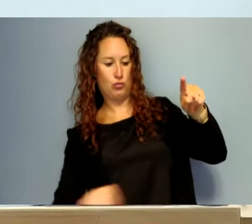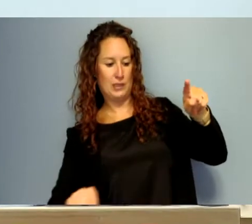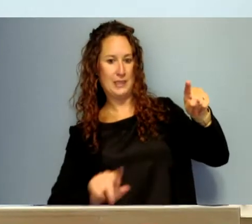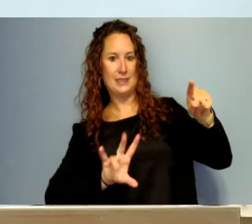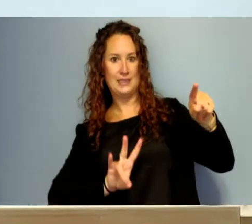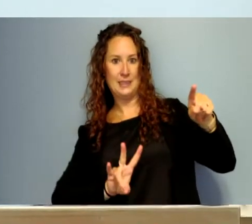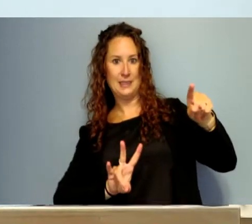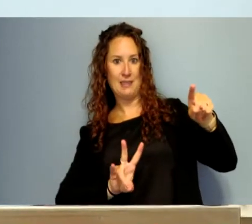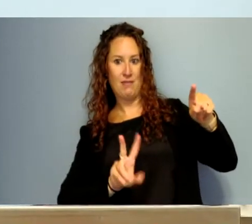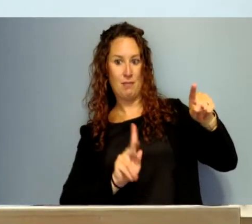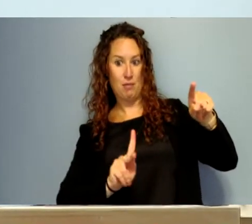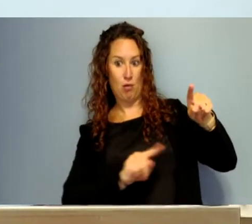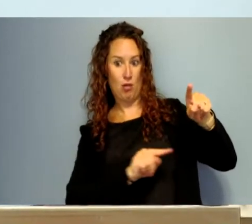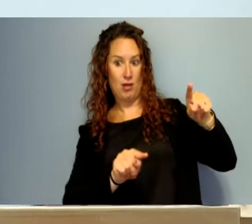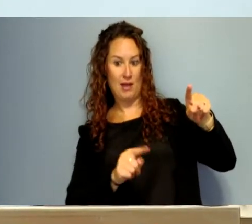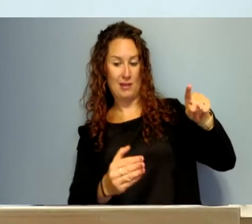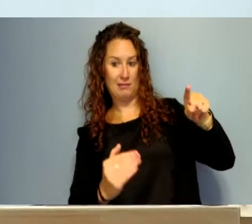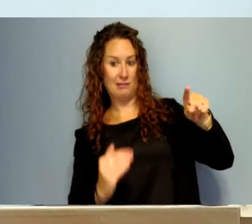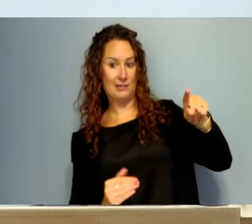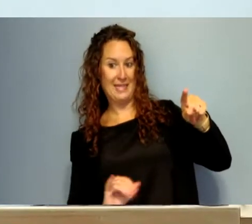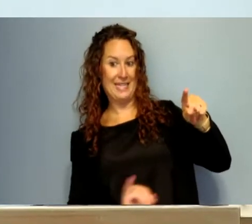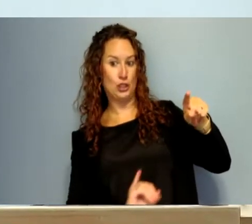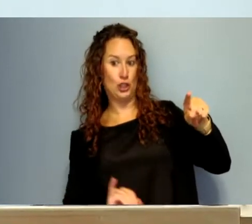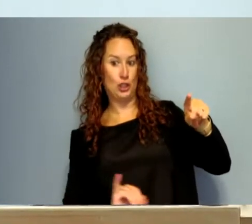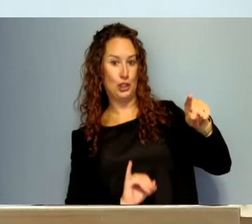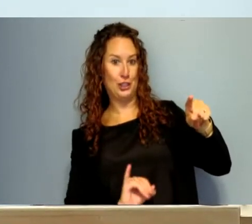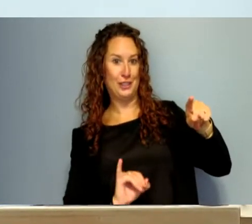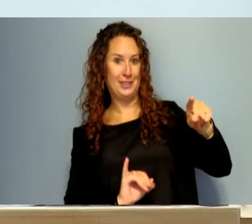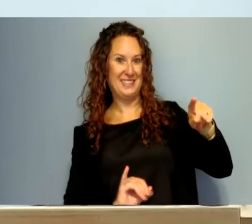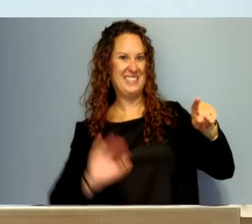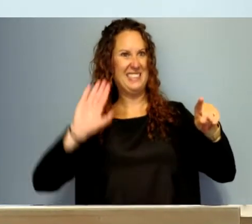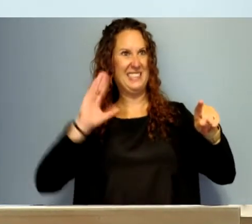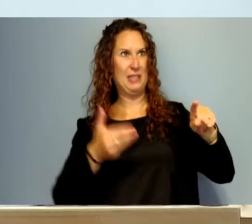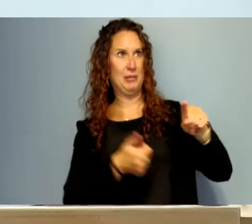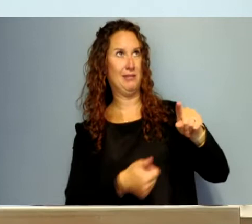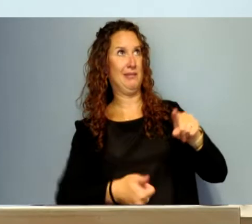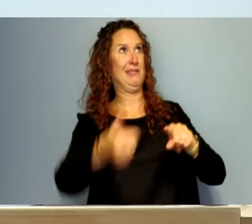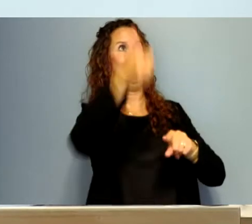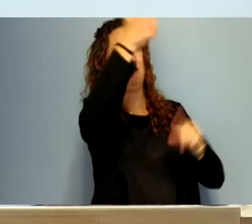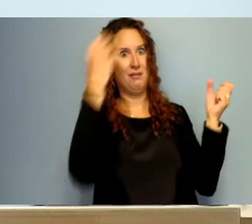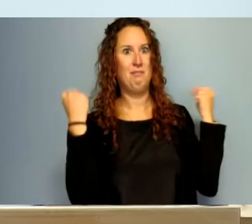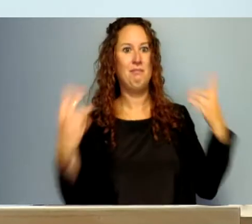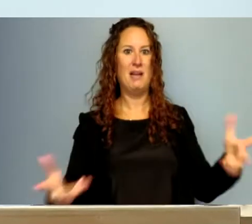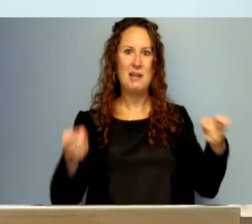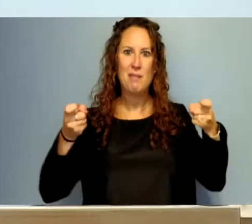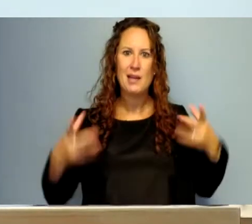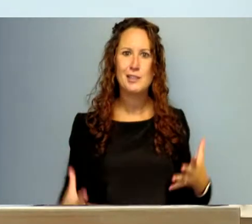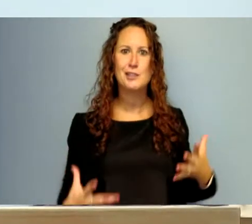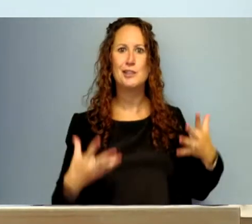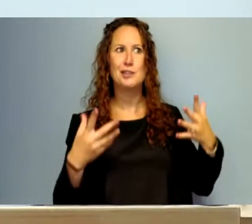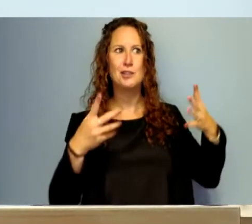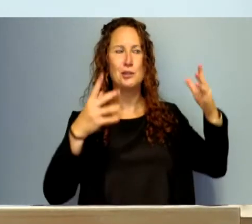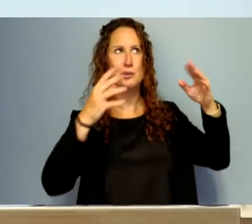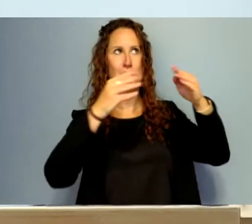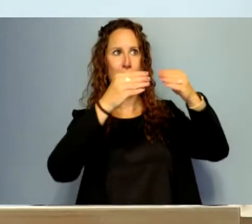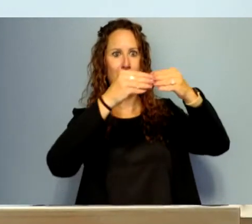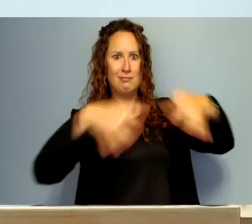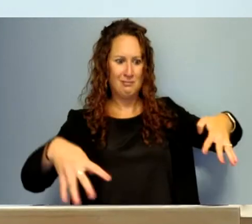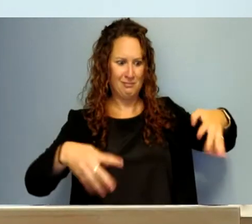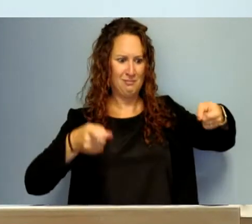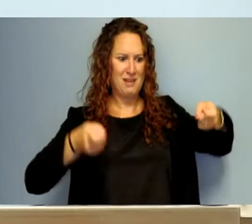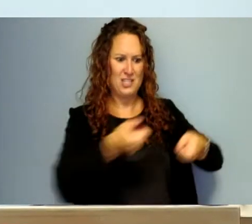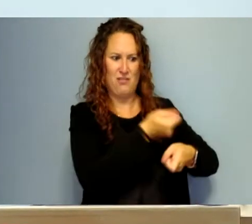people and an intern. Just seems top-heavy to me. A lot of managers managing very few people in that department.